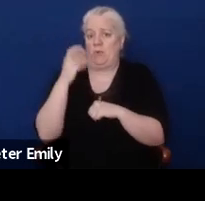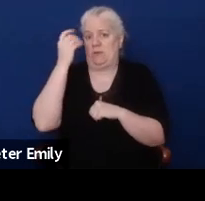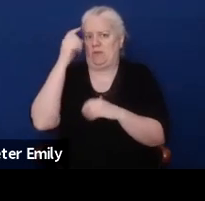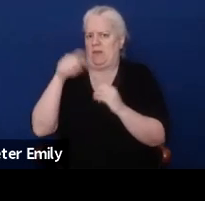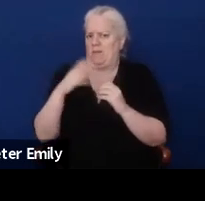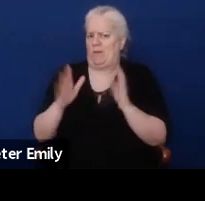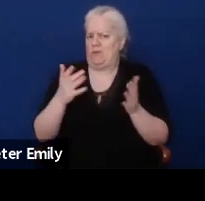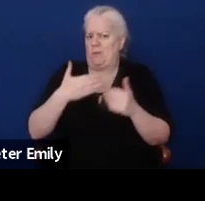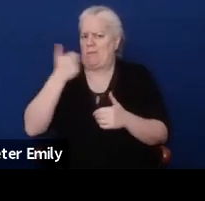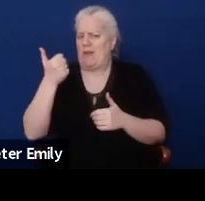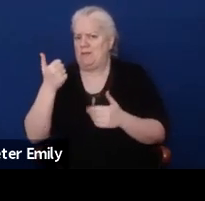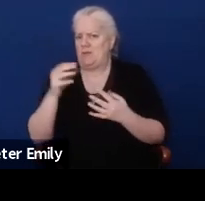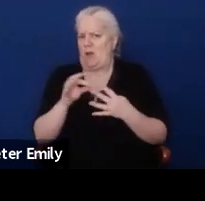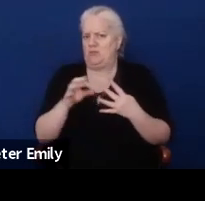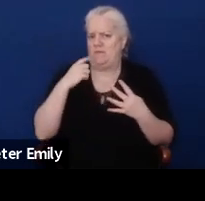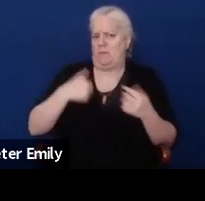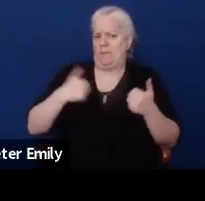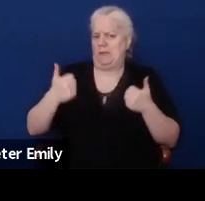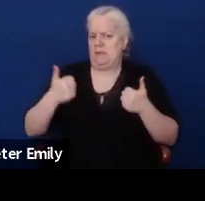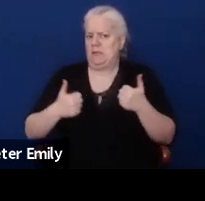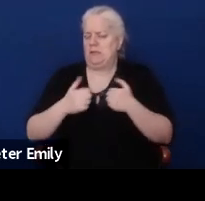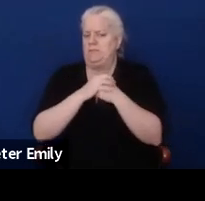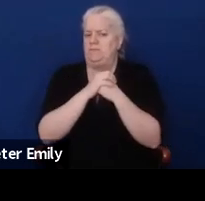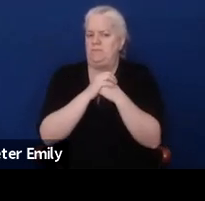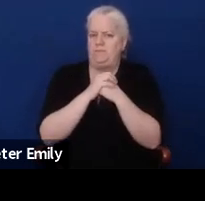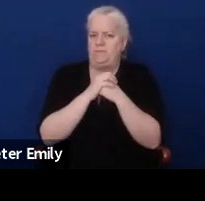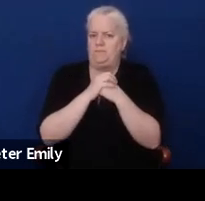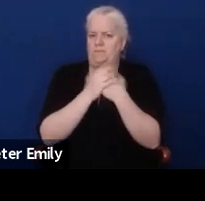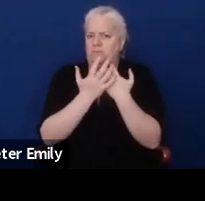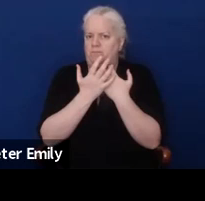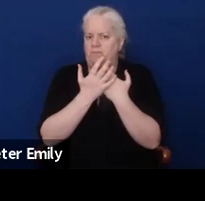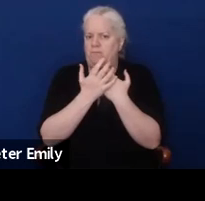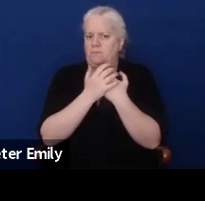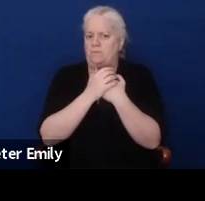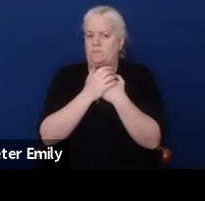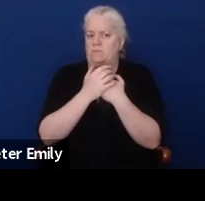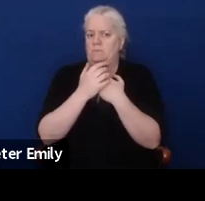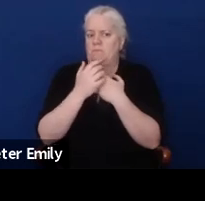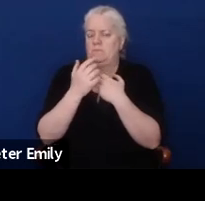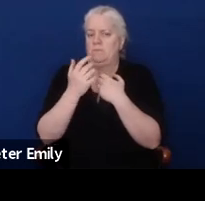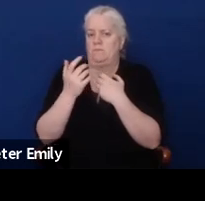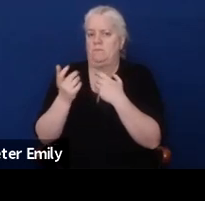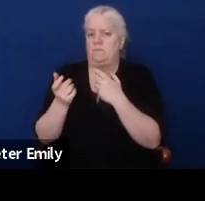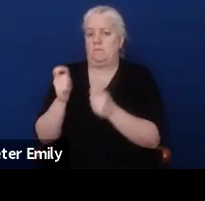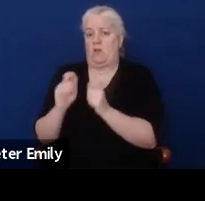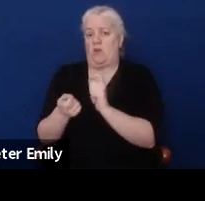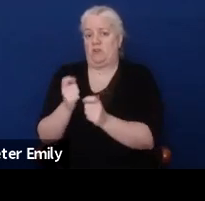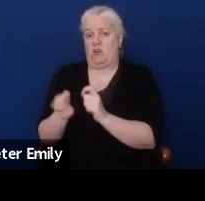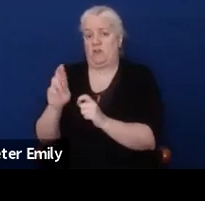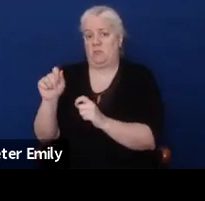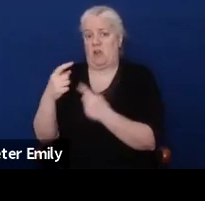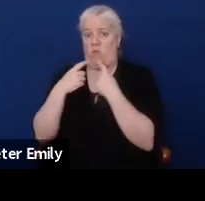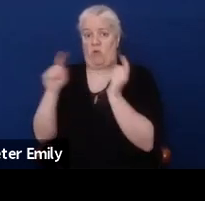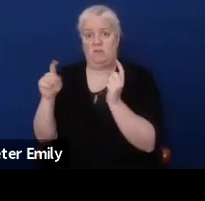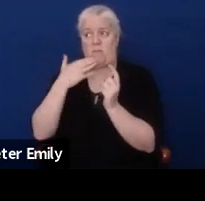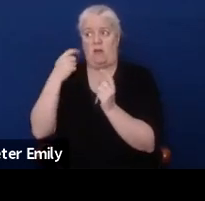is the best option for you. Is this something that works for you better, or the first one works for you